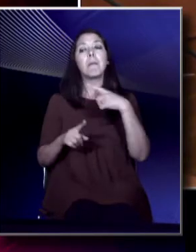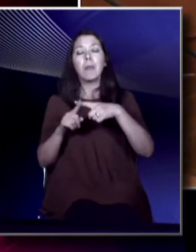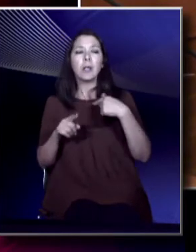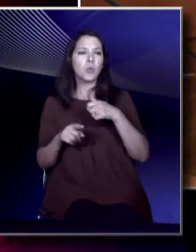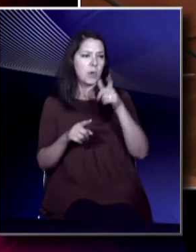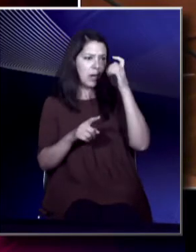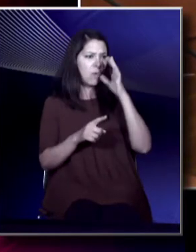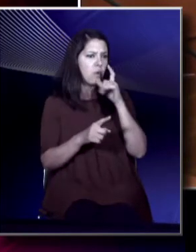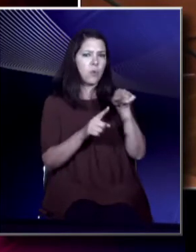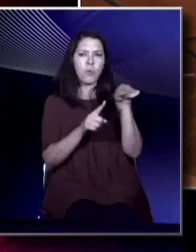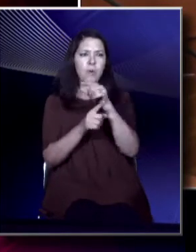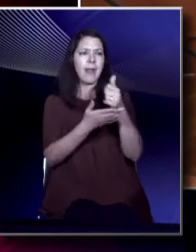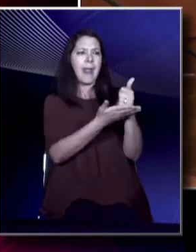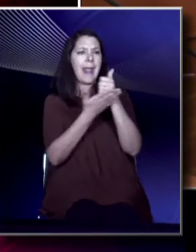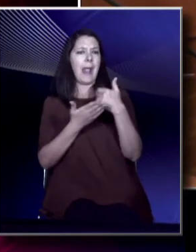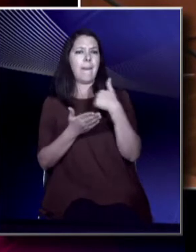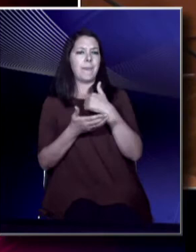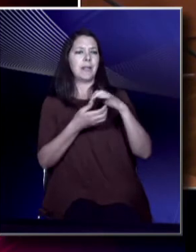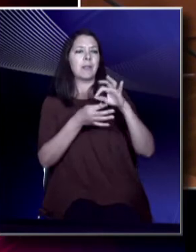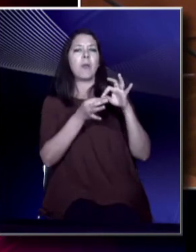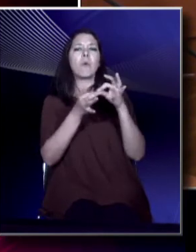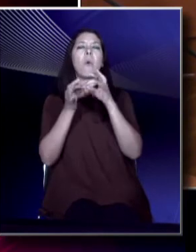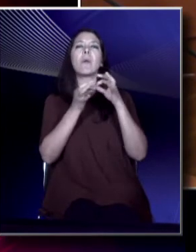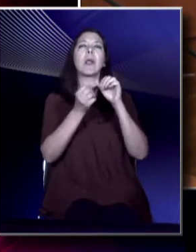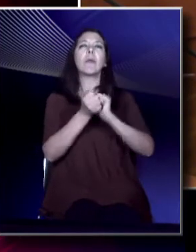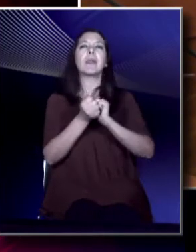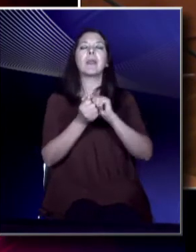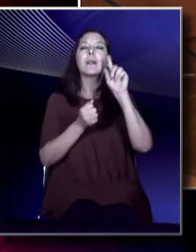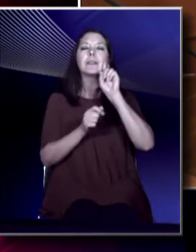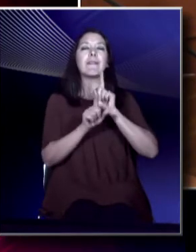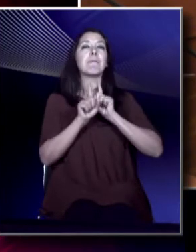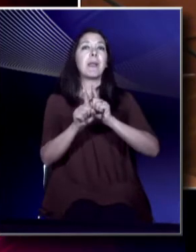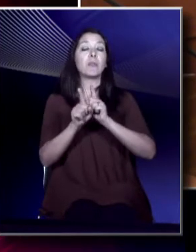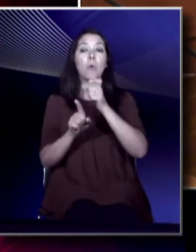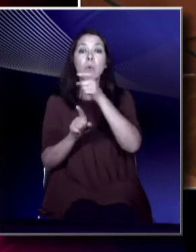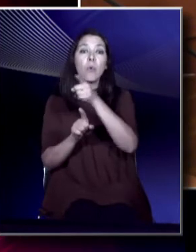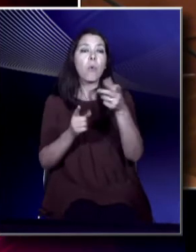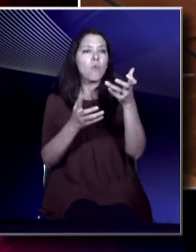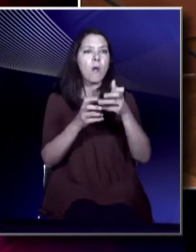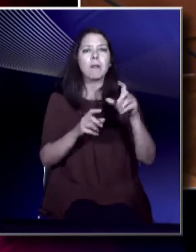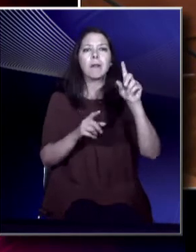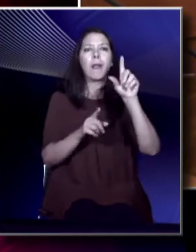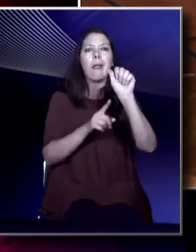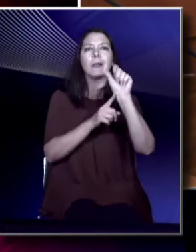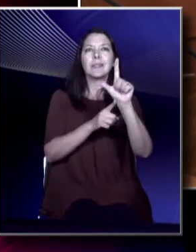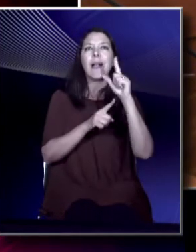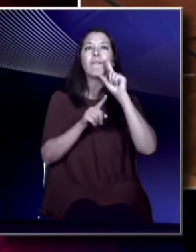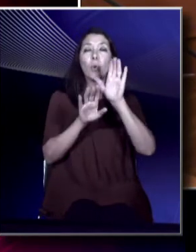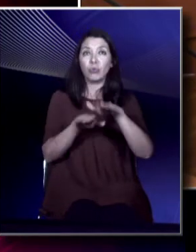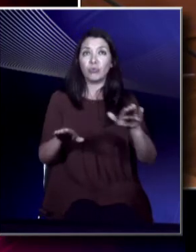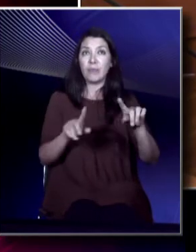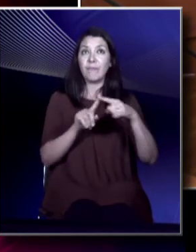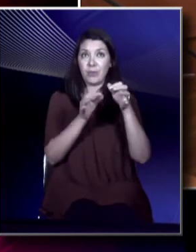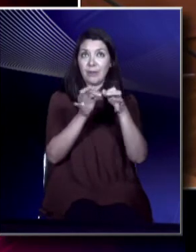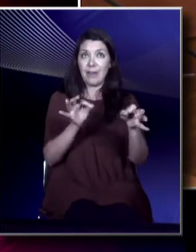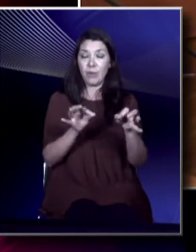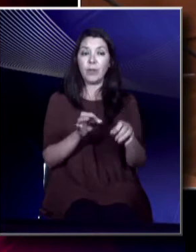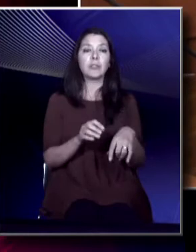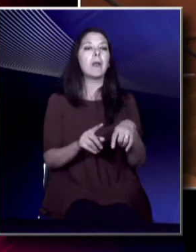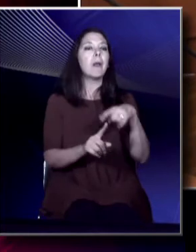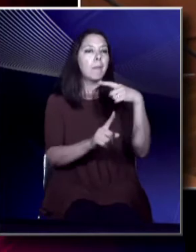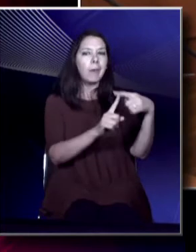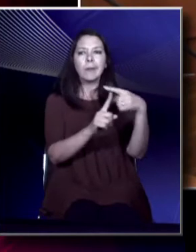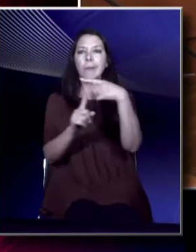coordinate the Deaf Mentor program to provide added support for families who are choosing to use ASL as their child's first language, as well as provide